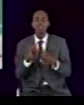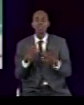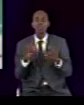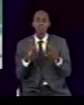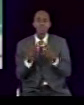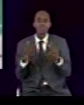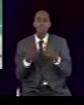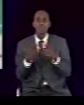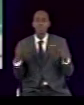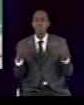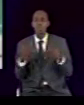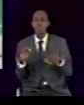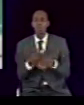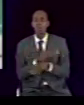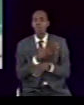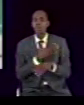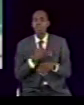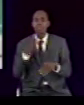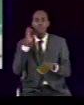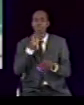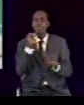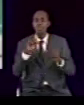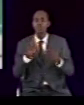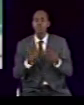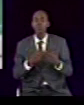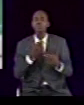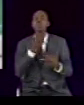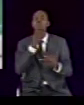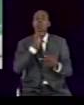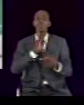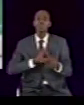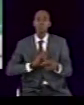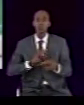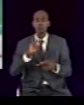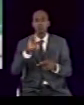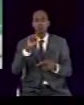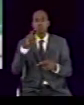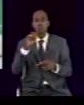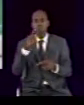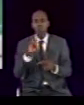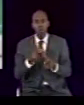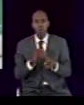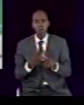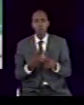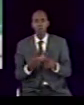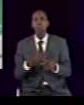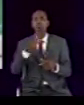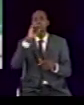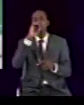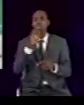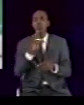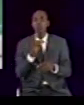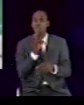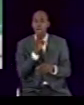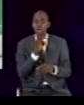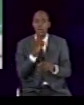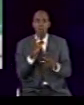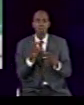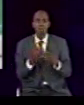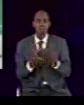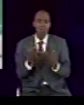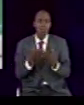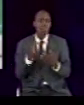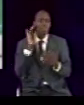painful. I could not swallow spit. I could not eat or drink water very well. If I want to swallow spit or drink water, it would be very